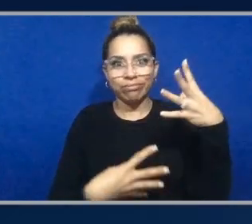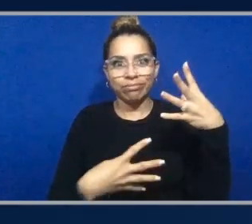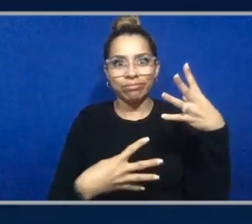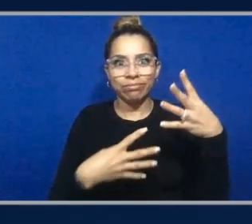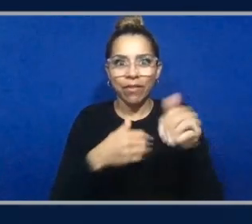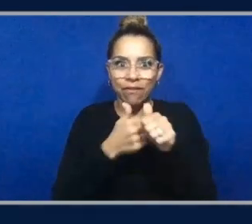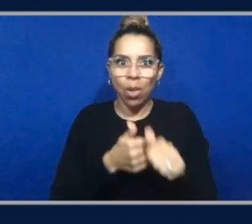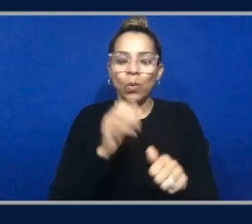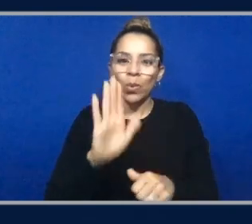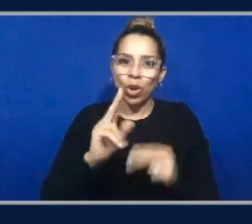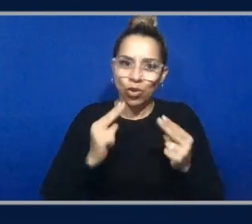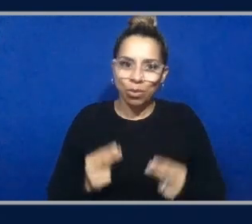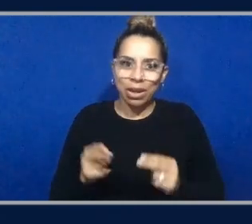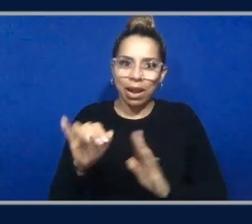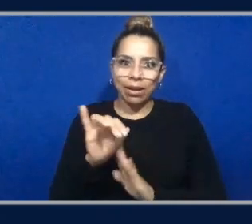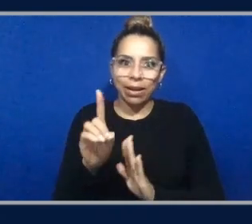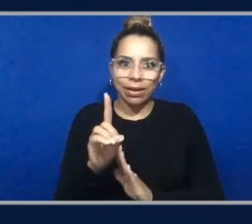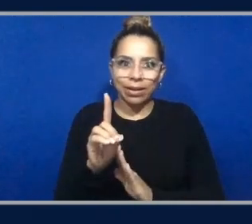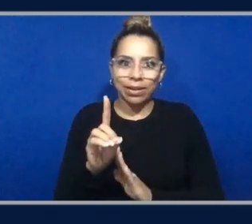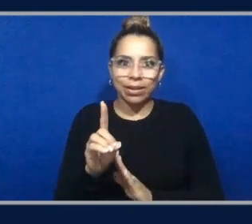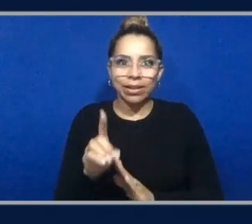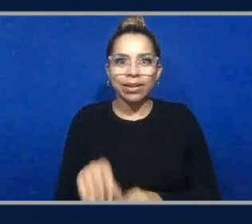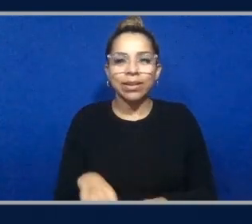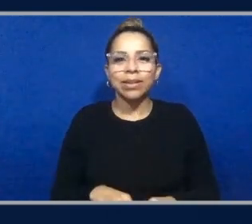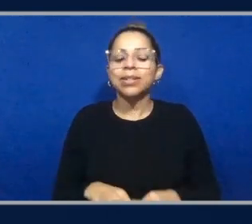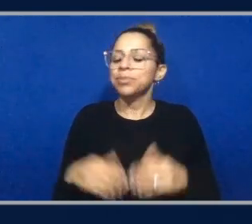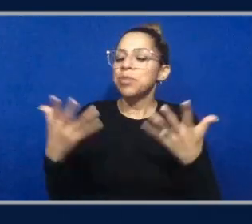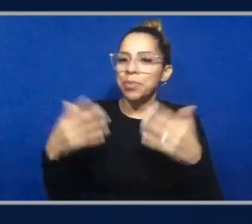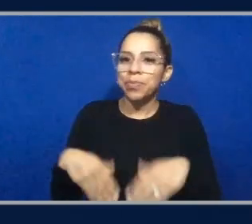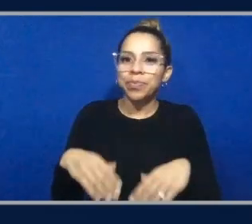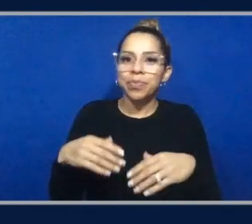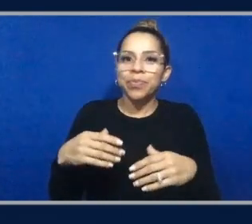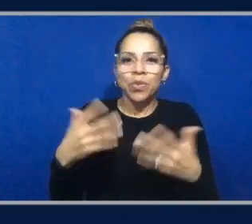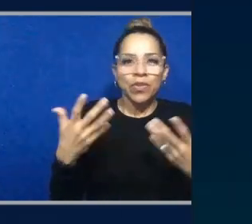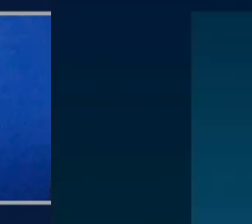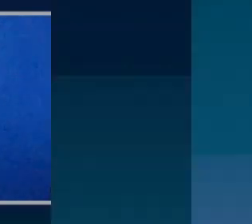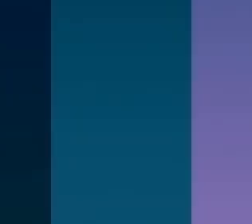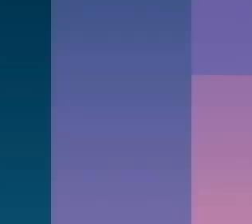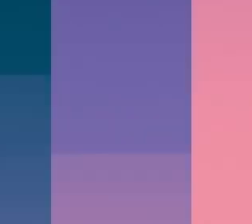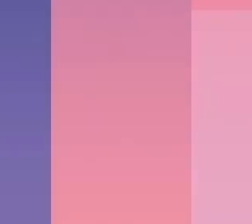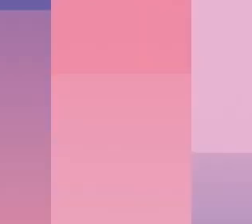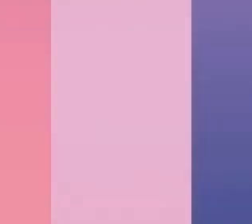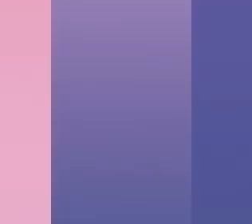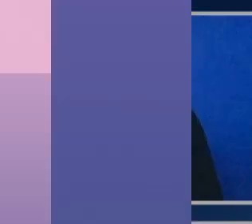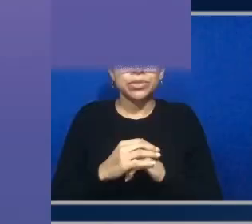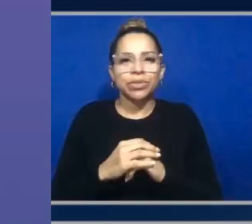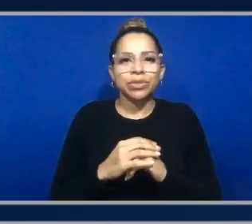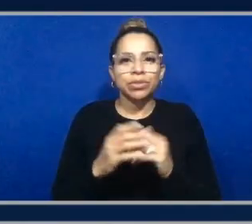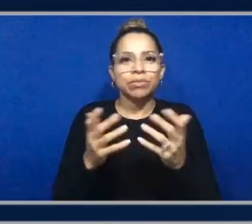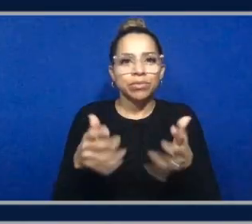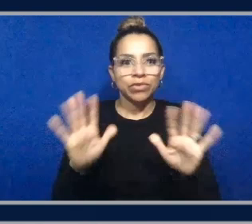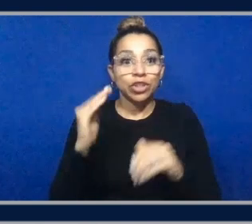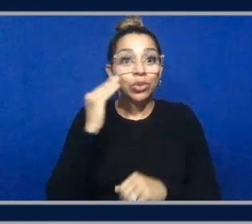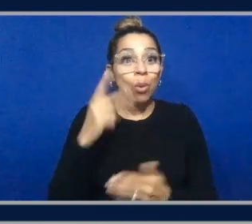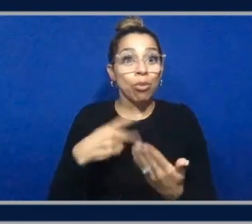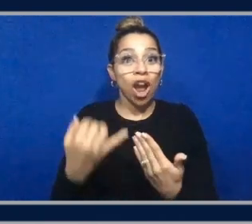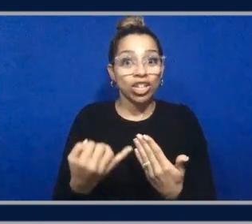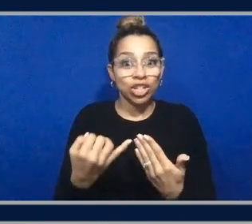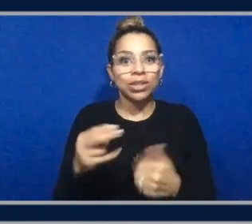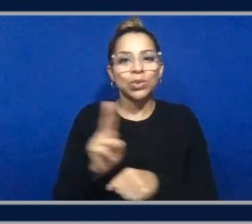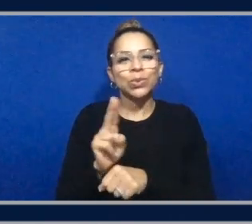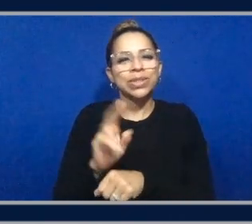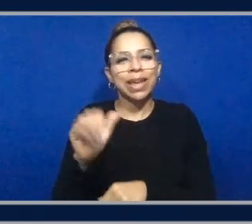see how people can. So we talked about projects being. We talked about them being like a use case, like modeling a use